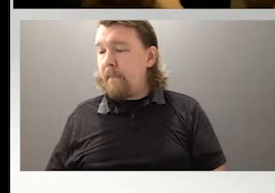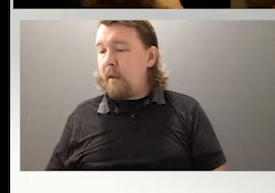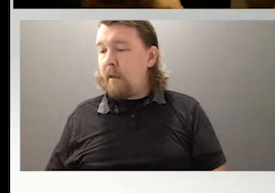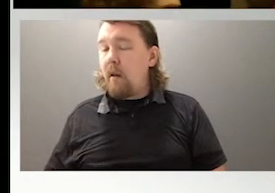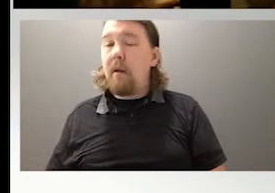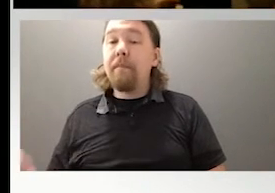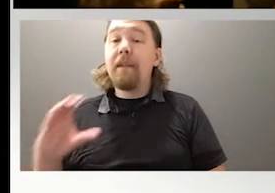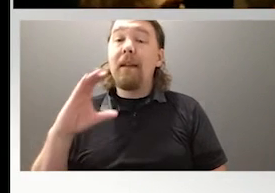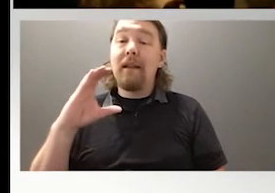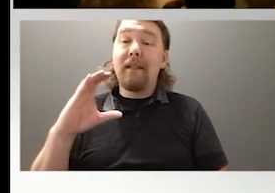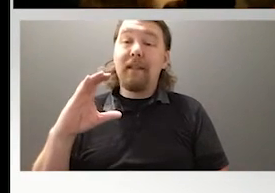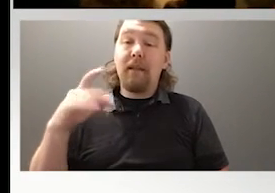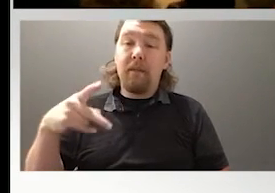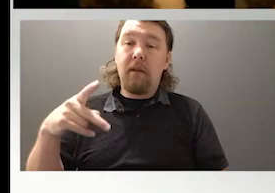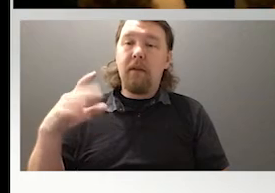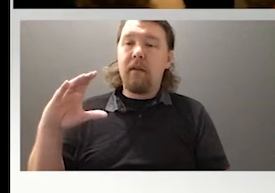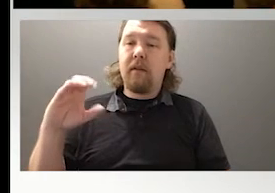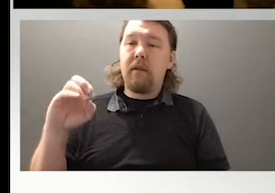So cerebral palsy.